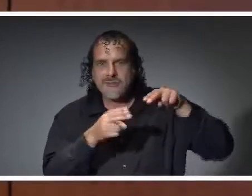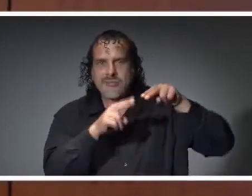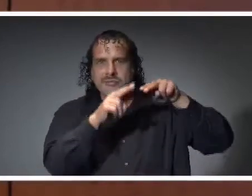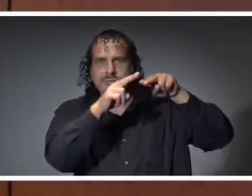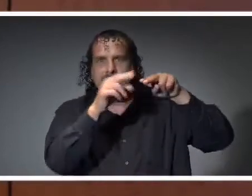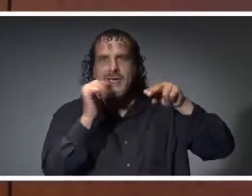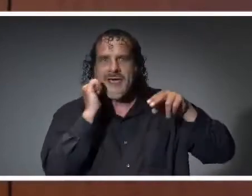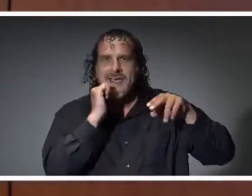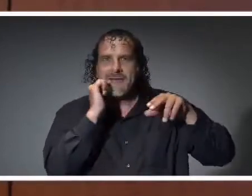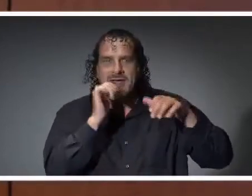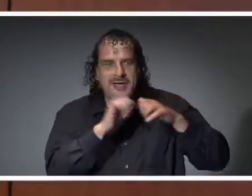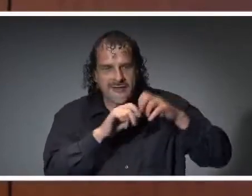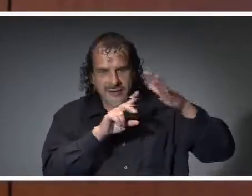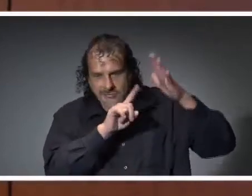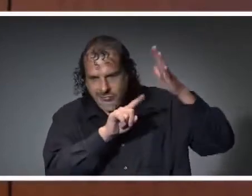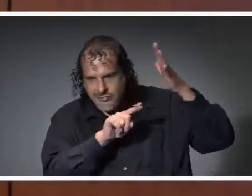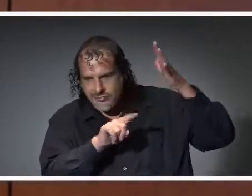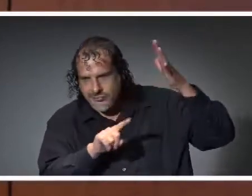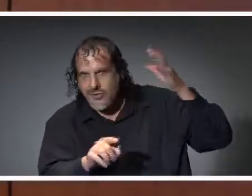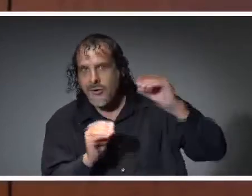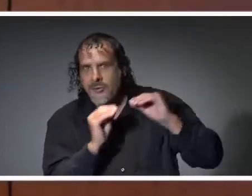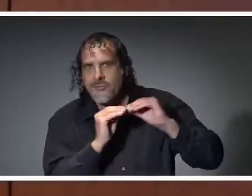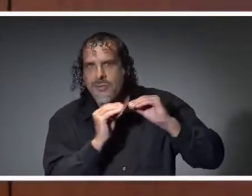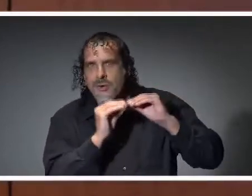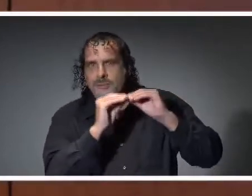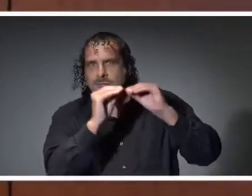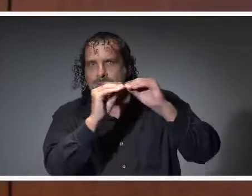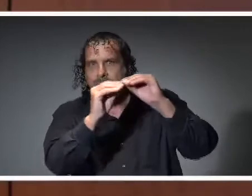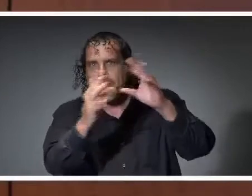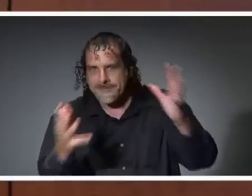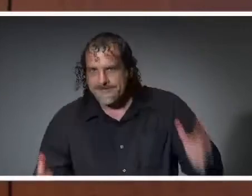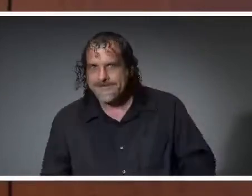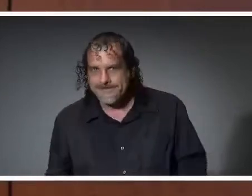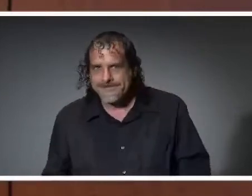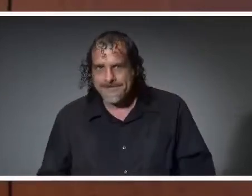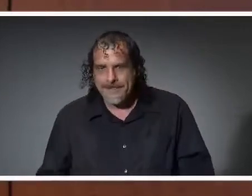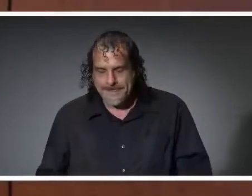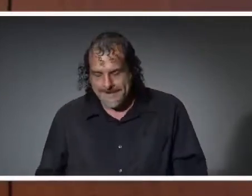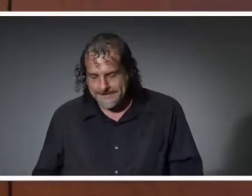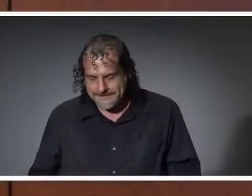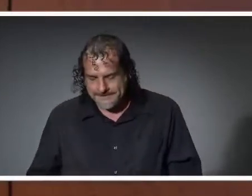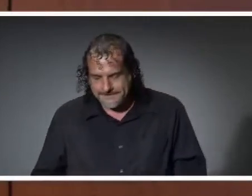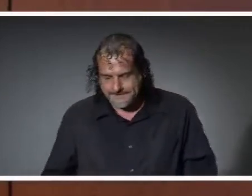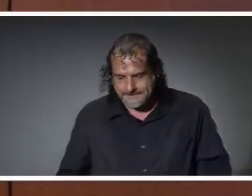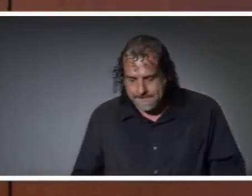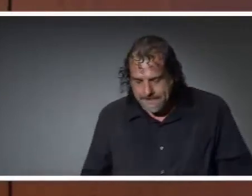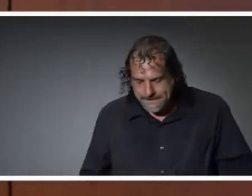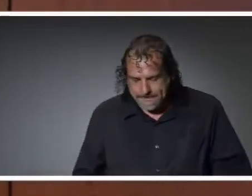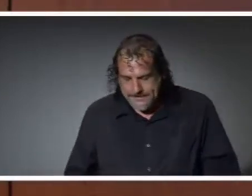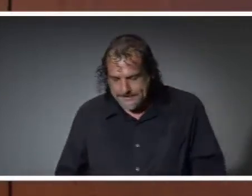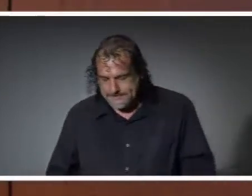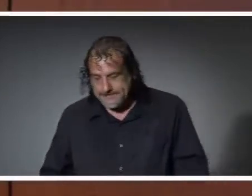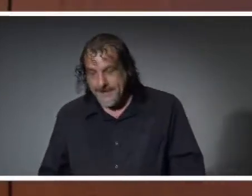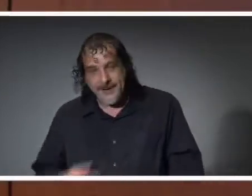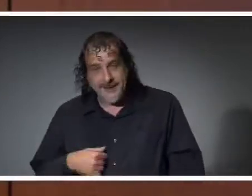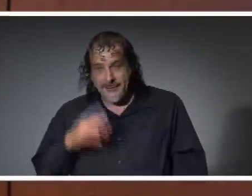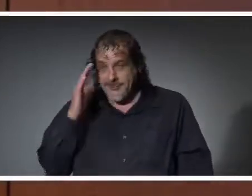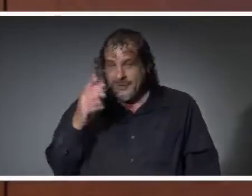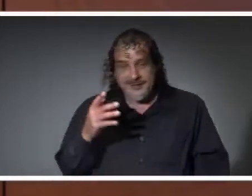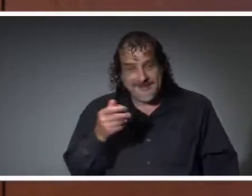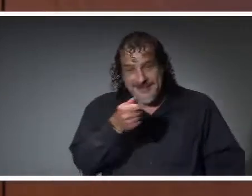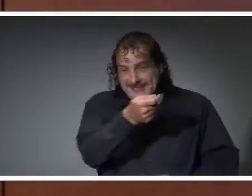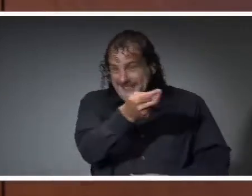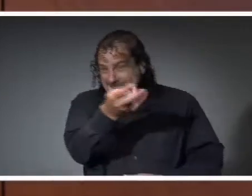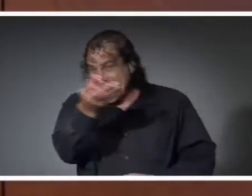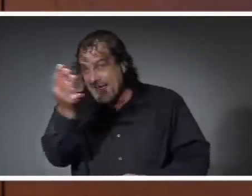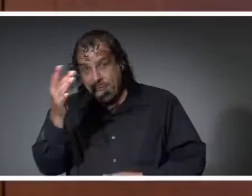as additional work statements are come in or as projects are worked on through completion. It's likely going to be several years